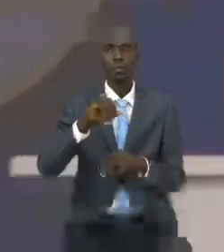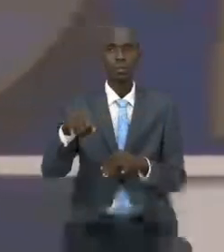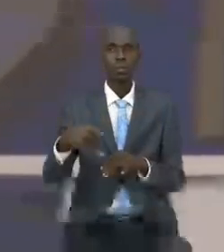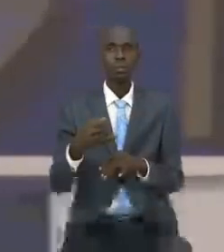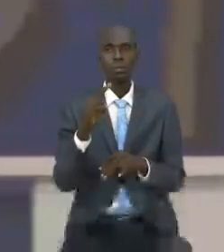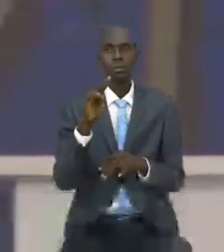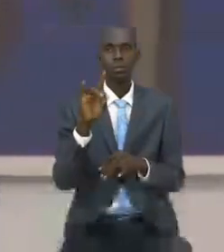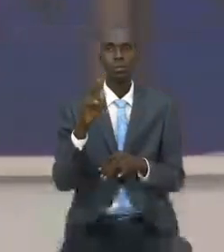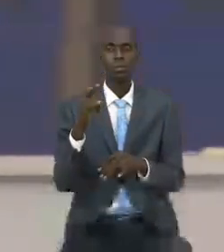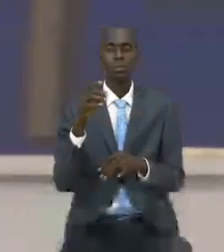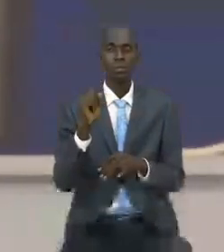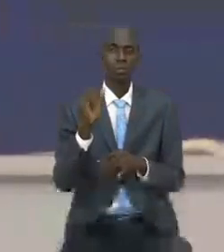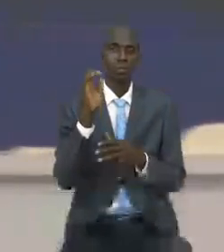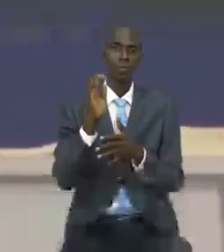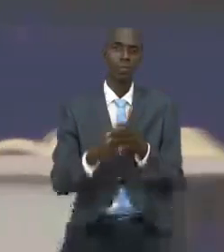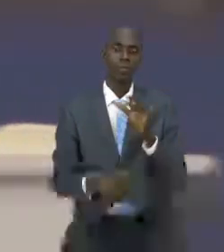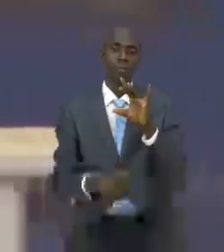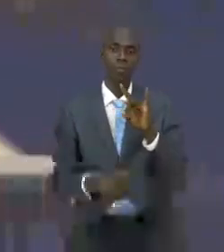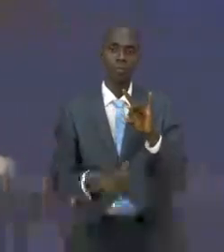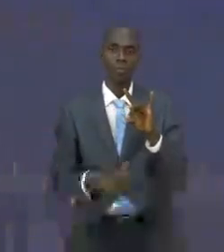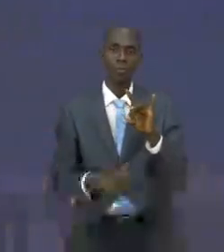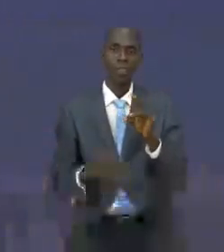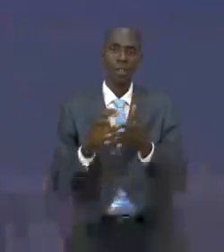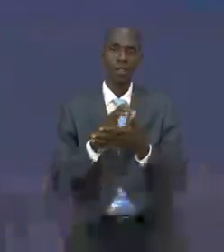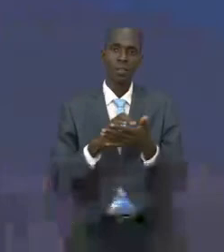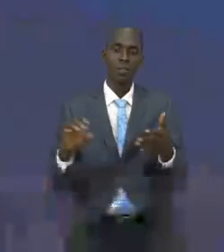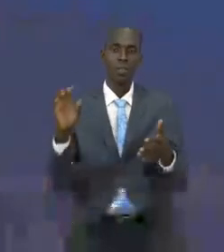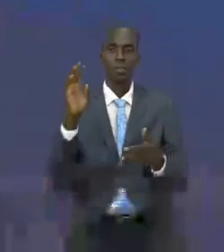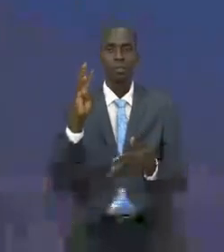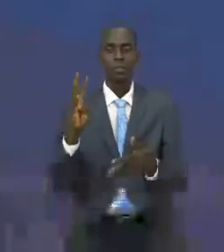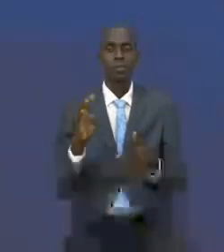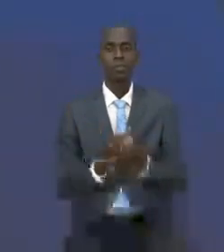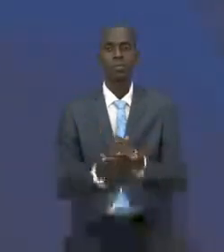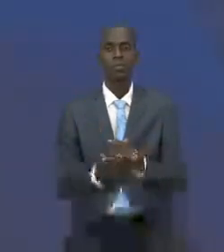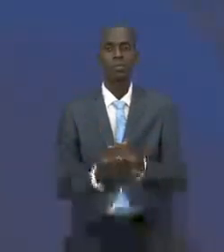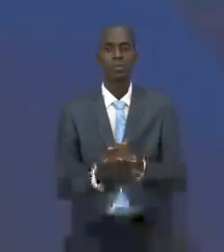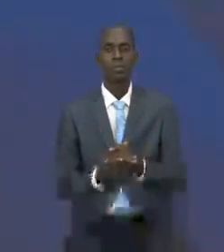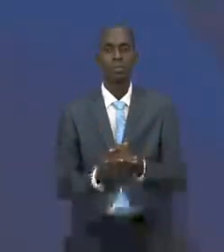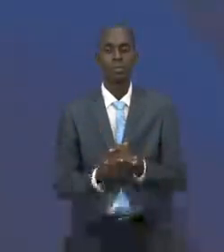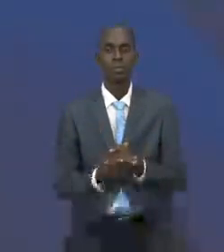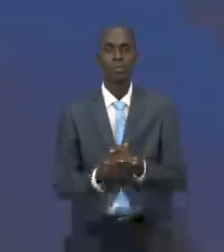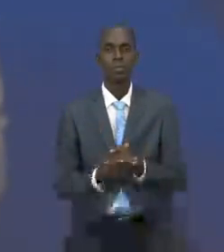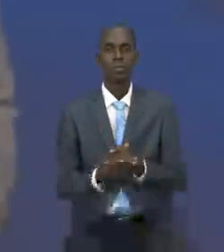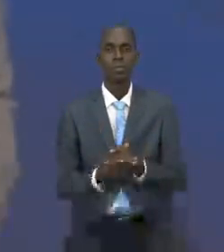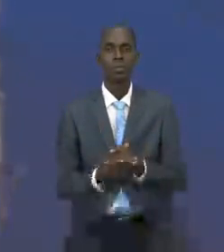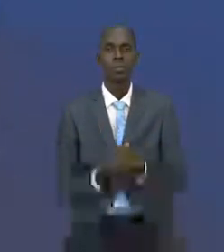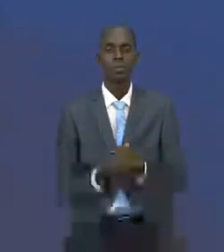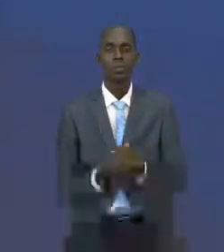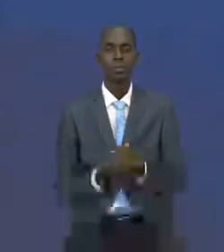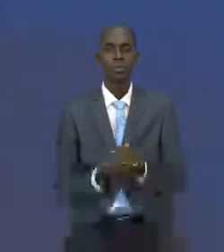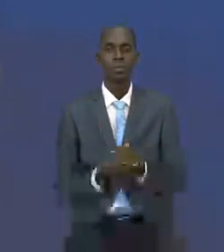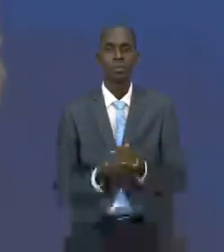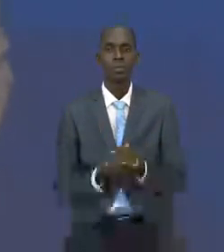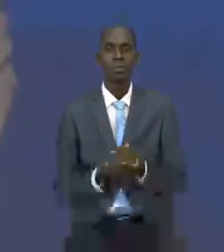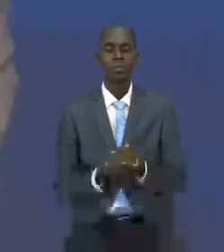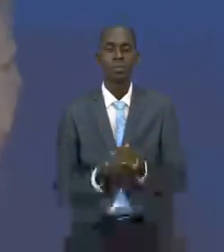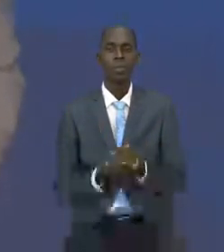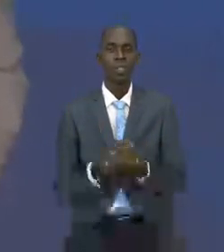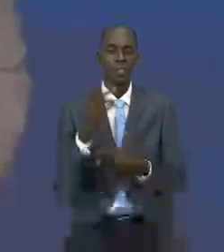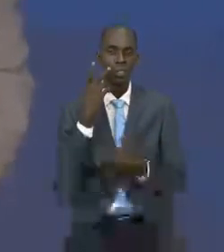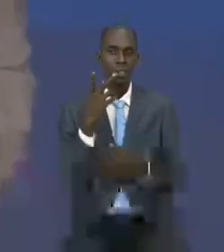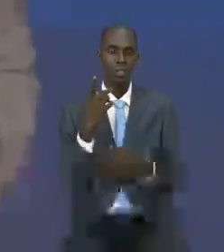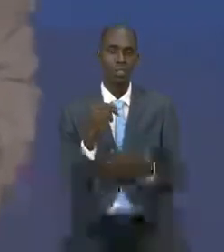Judges chapter 8. Reading from verse 4. And see the